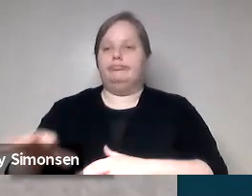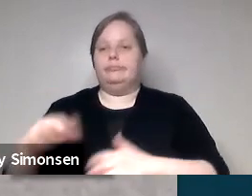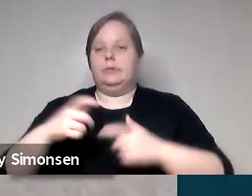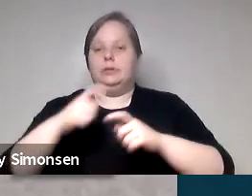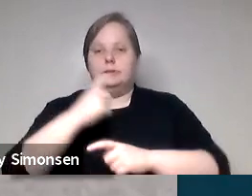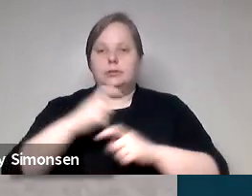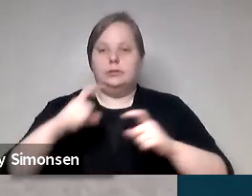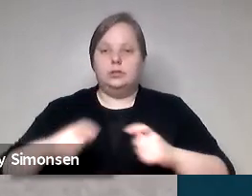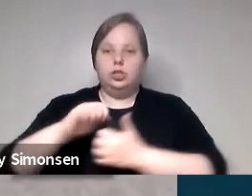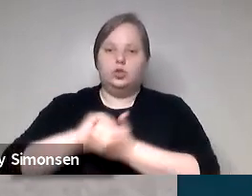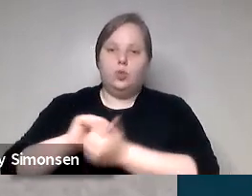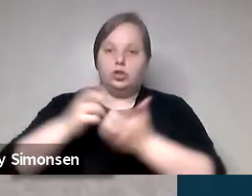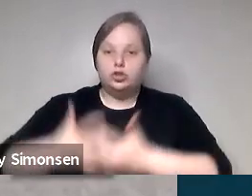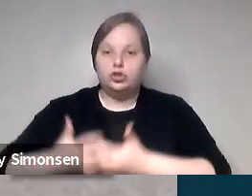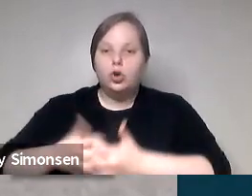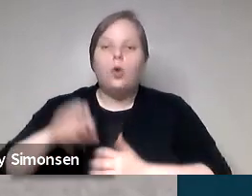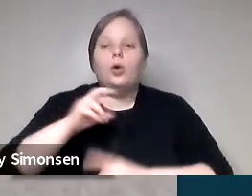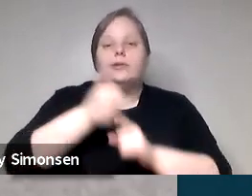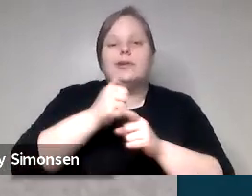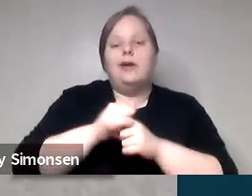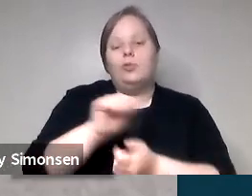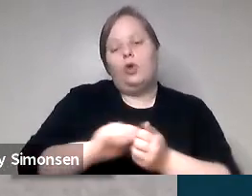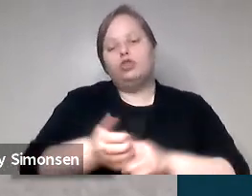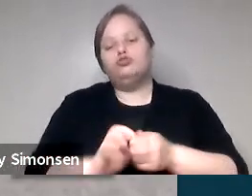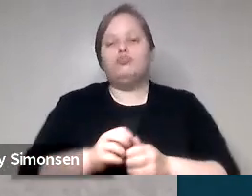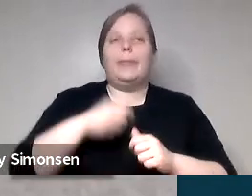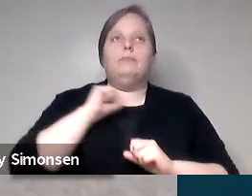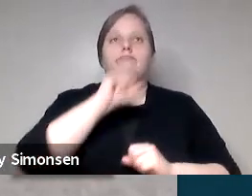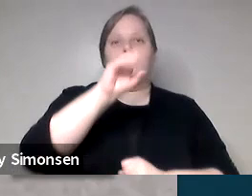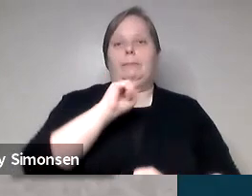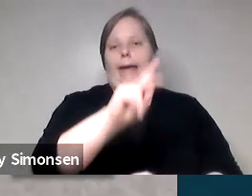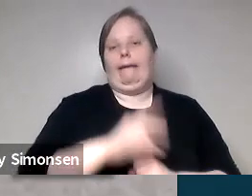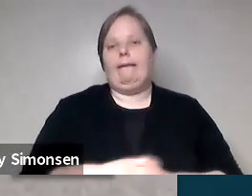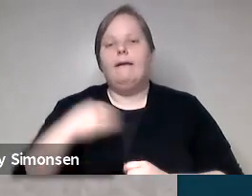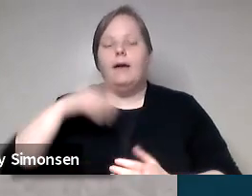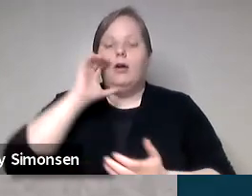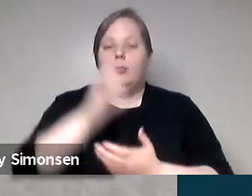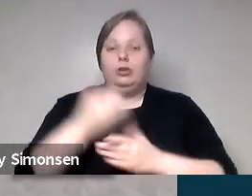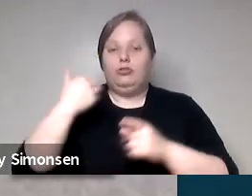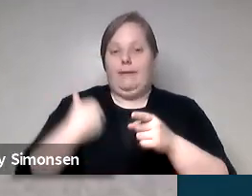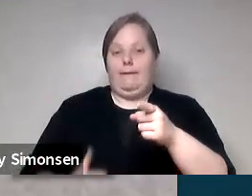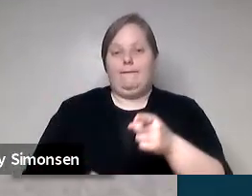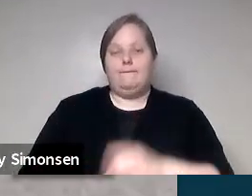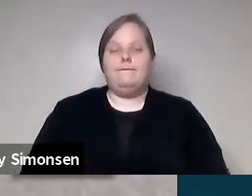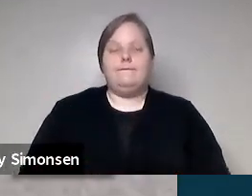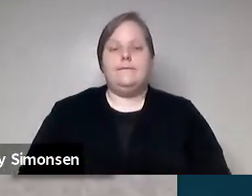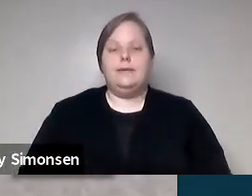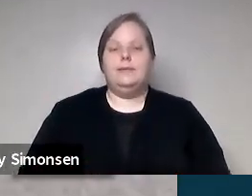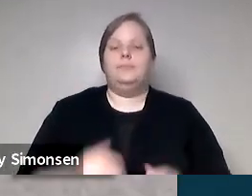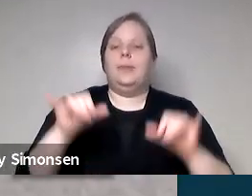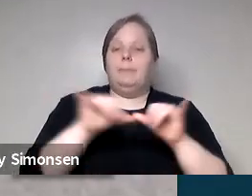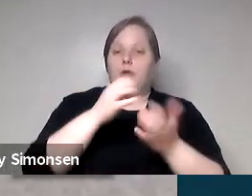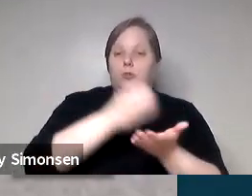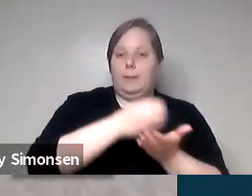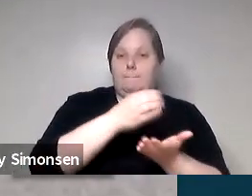to be washing it before you put it away. I have a picture here of measuring